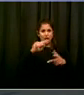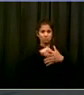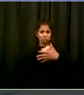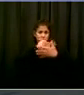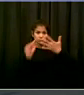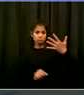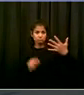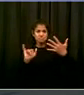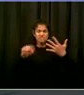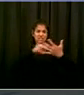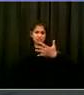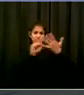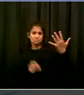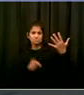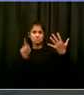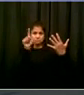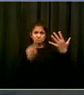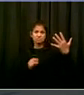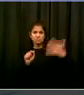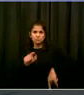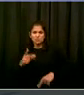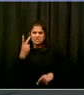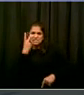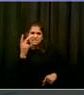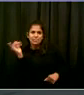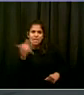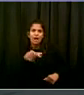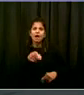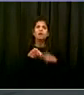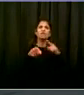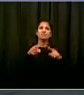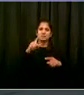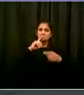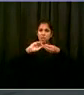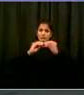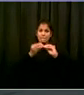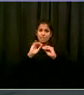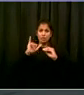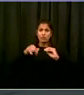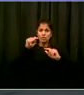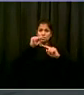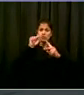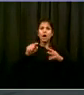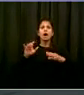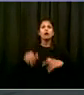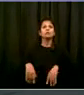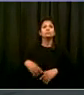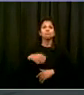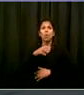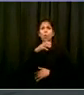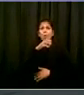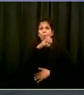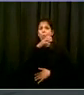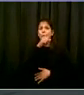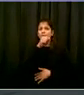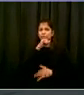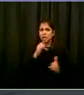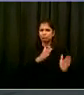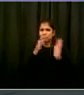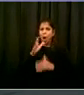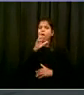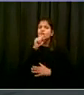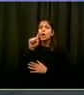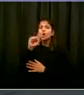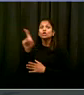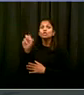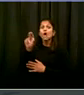of 10 people inside. That's the red zone. Now, the orange zone is being treated as a warning. If red